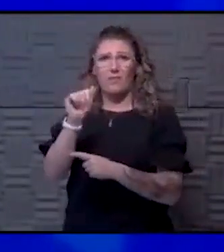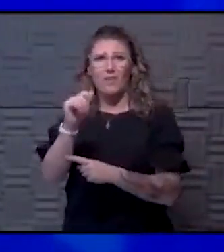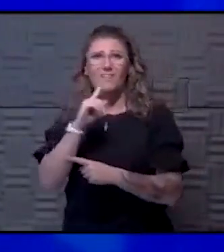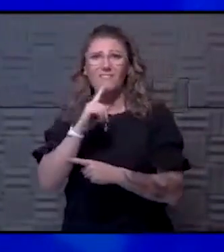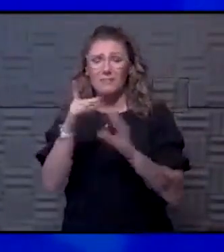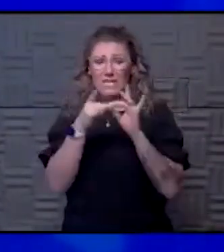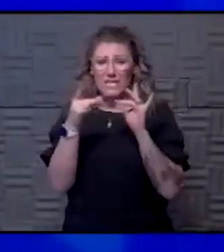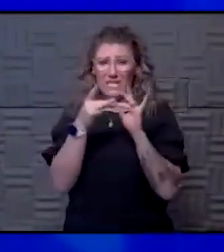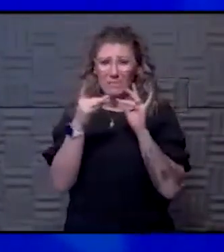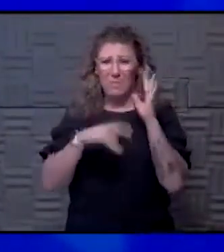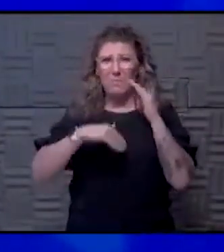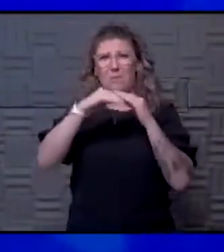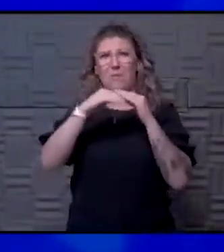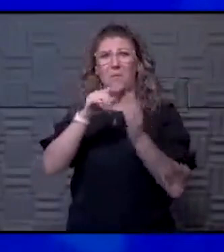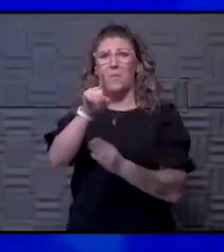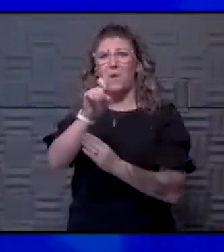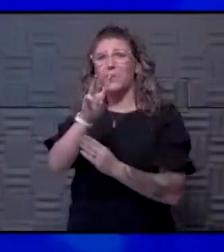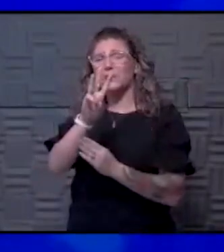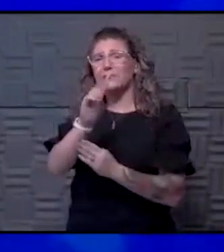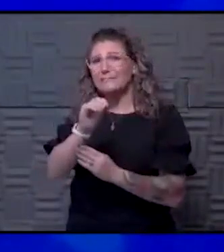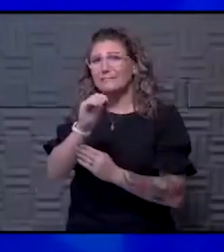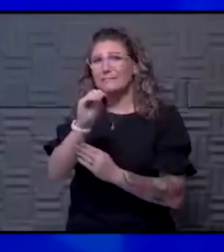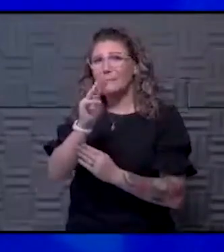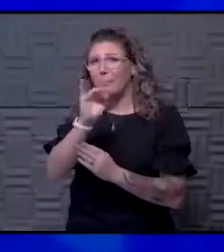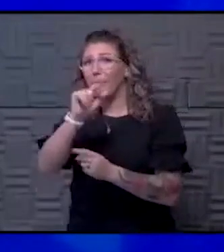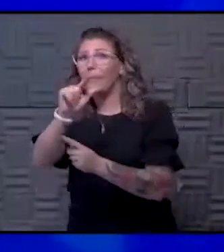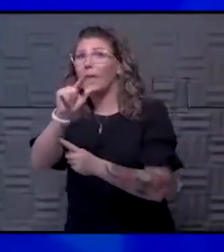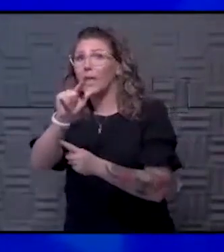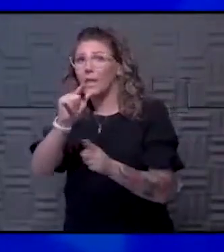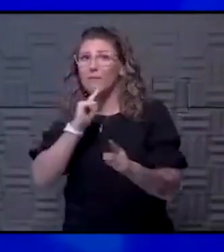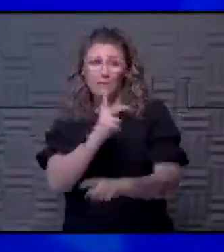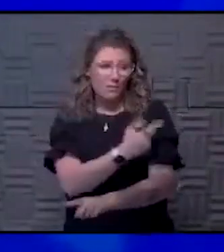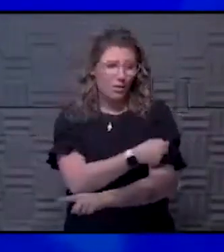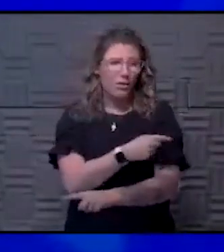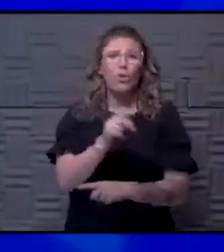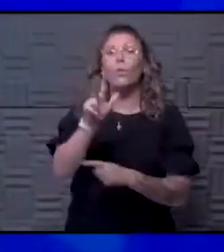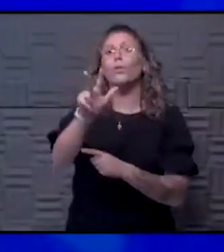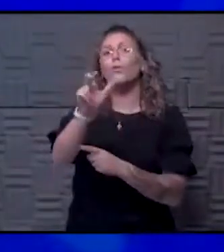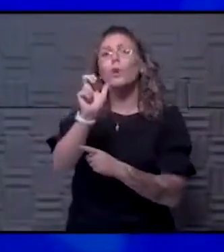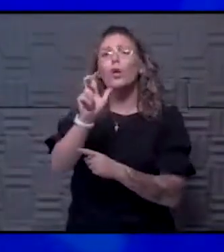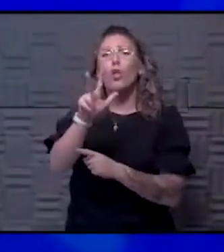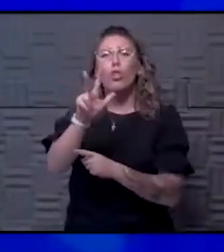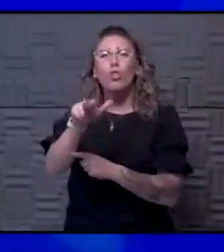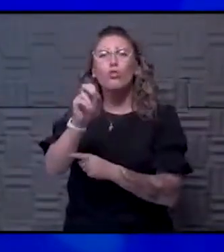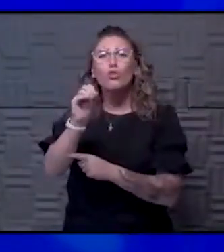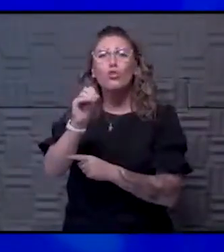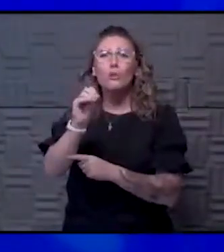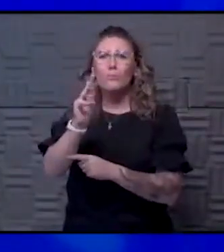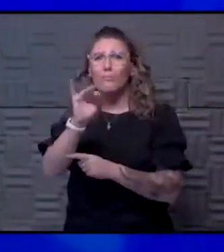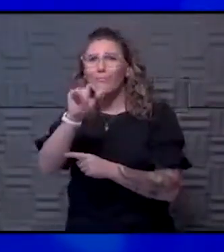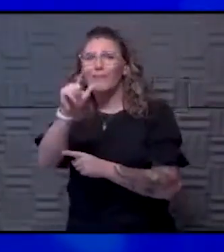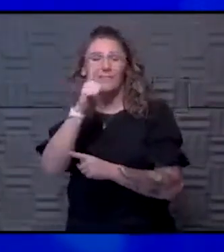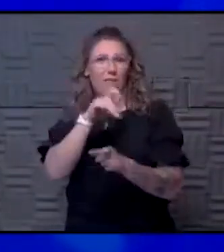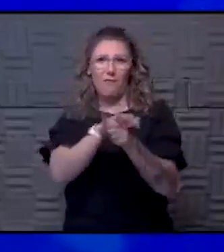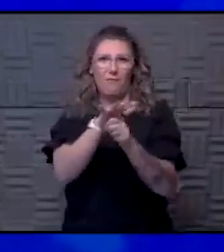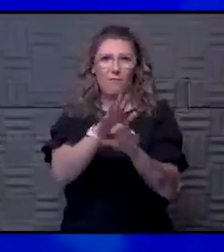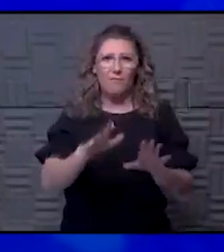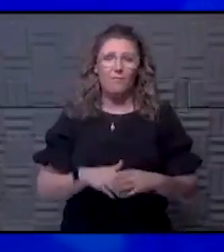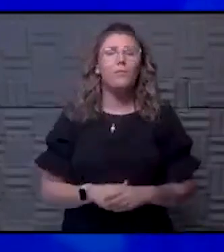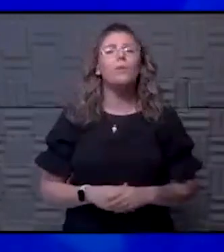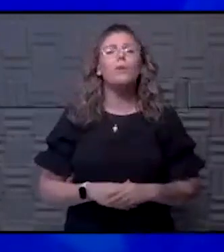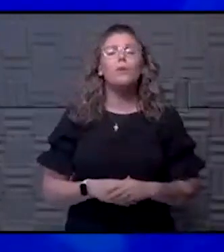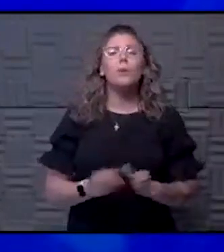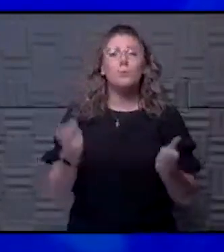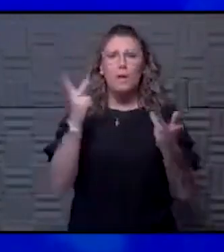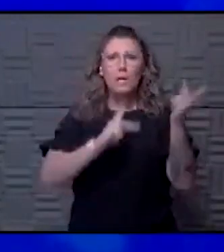we may top out at 160 million doses of 330 million. Yeah. That's not enough. Now, we know we've got a lot of